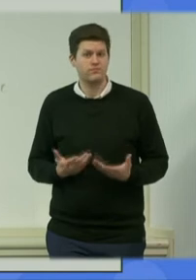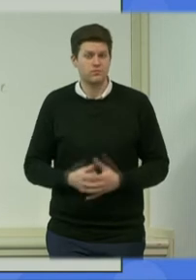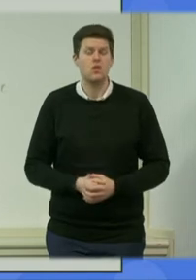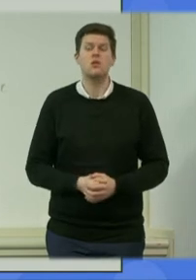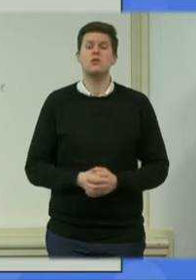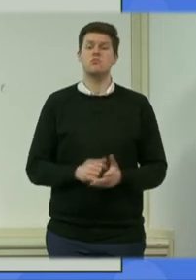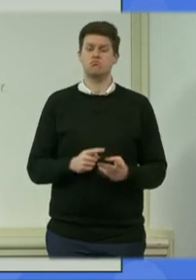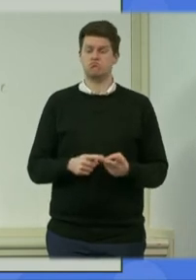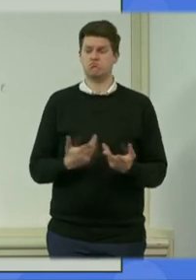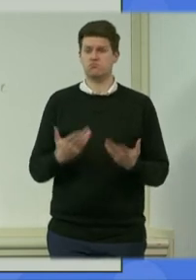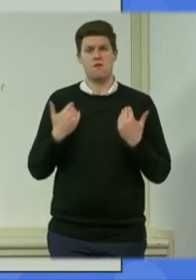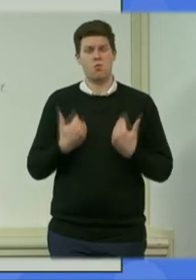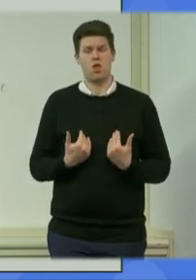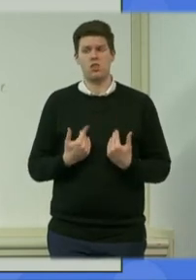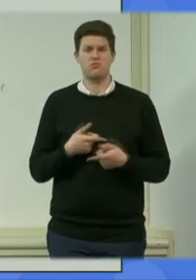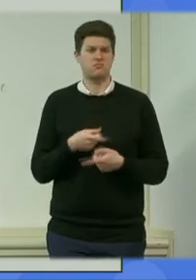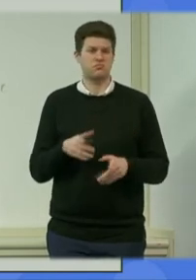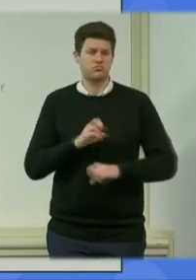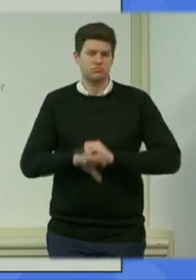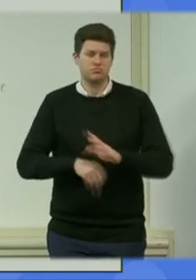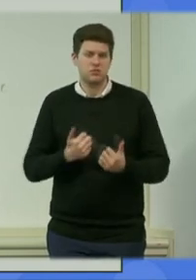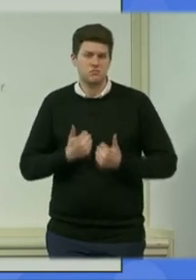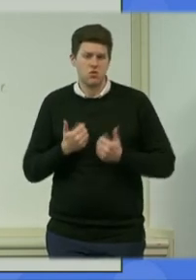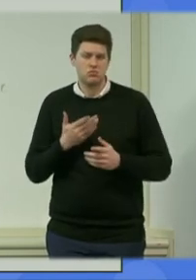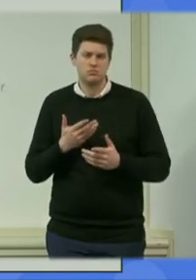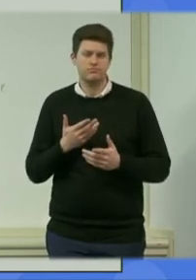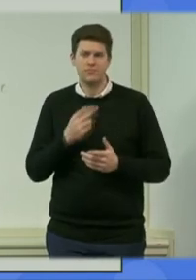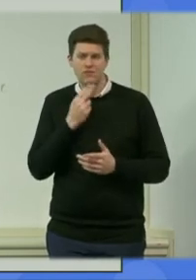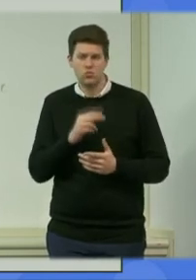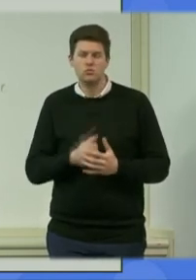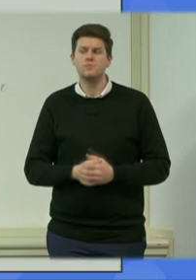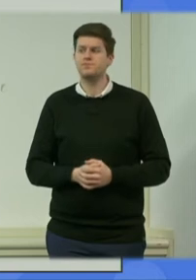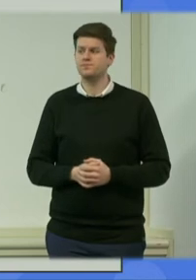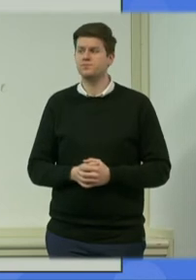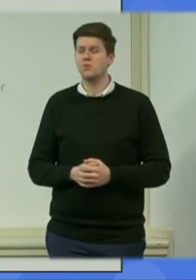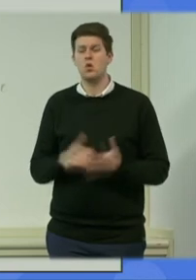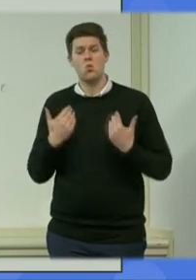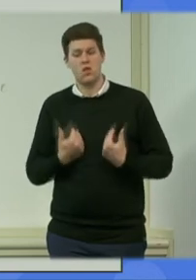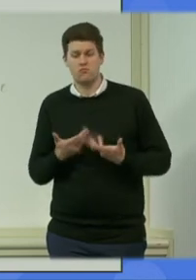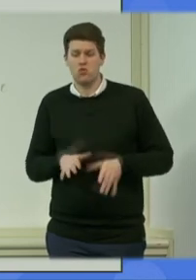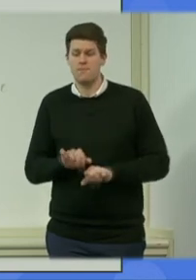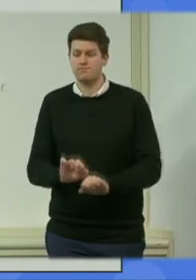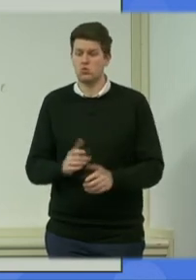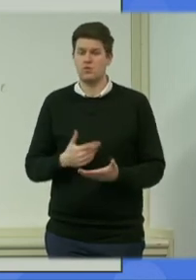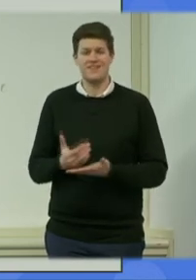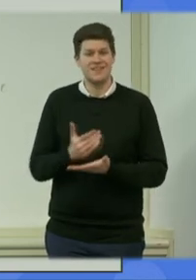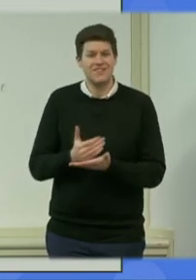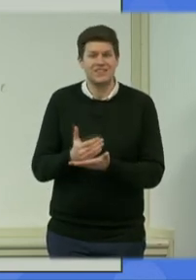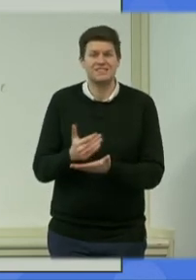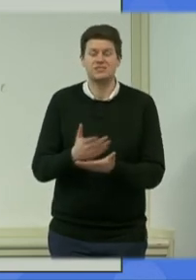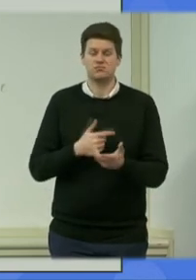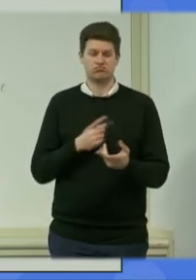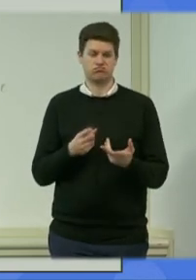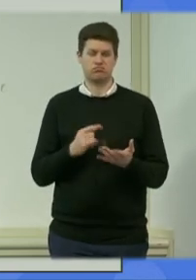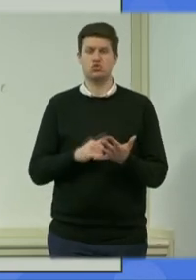a little today already, but income from wealth, so whether it's from the savings that you have, or whether it's from shares that